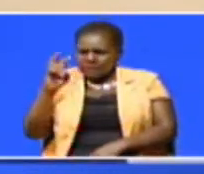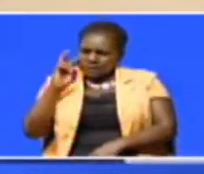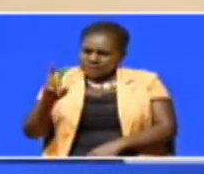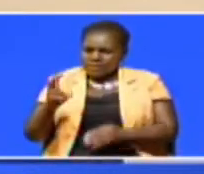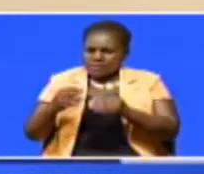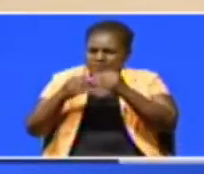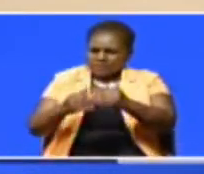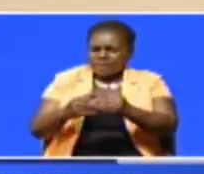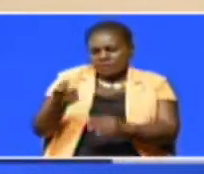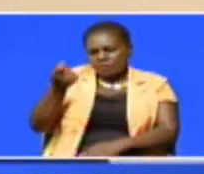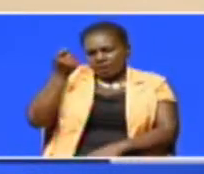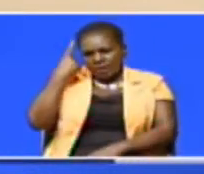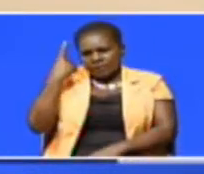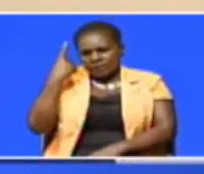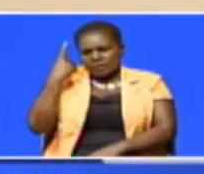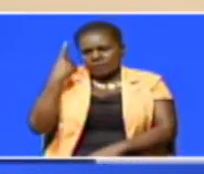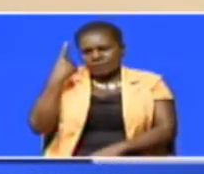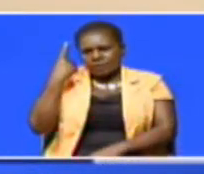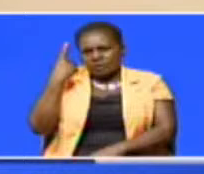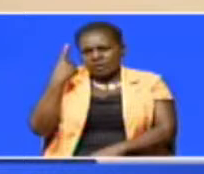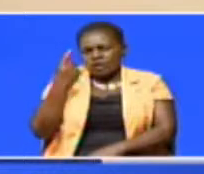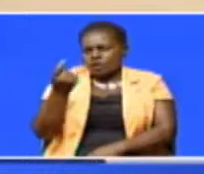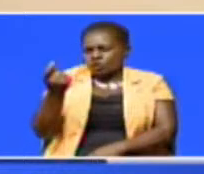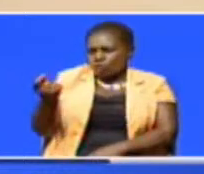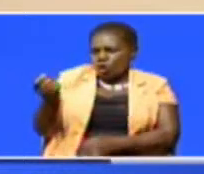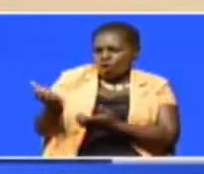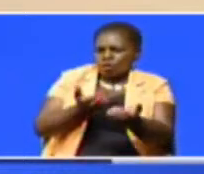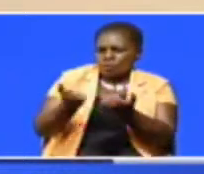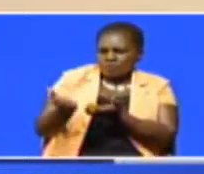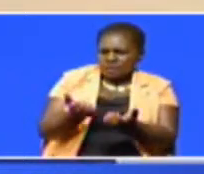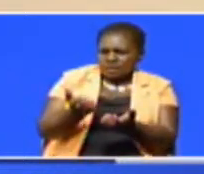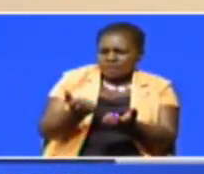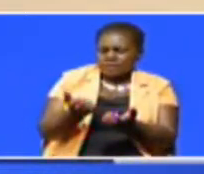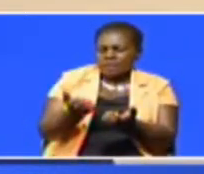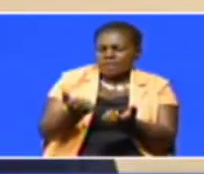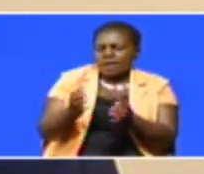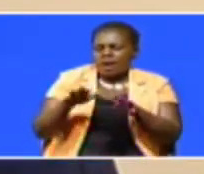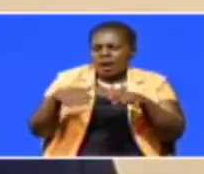leaders who understands macro and microeconomics, who understand how